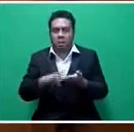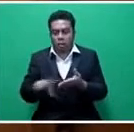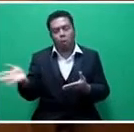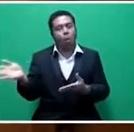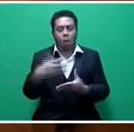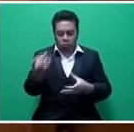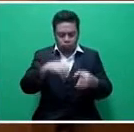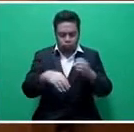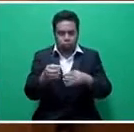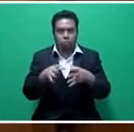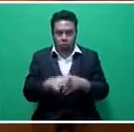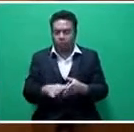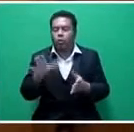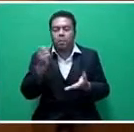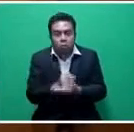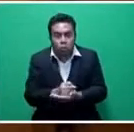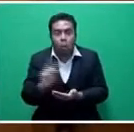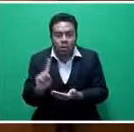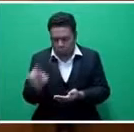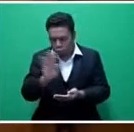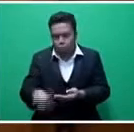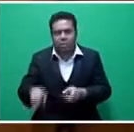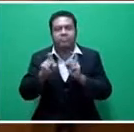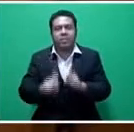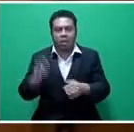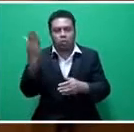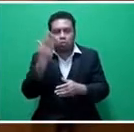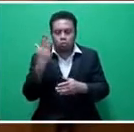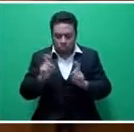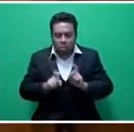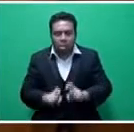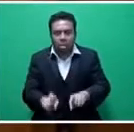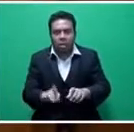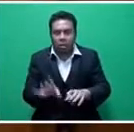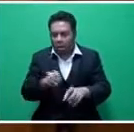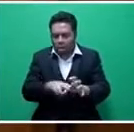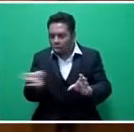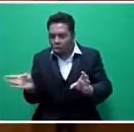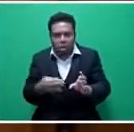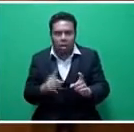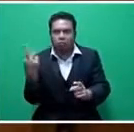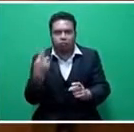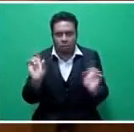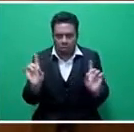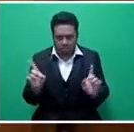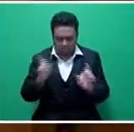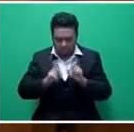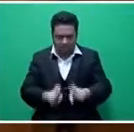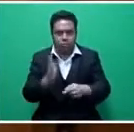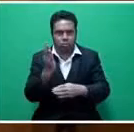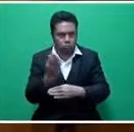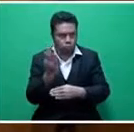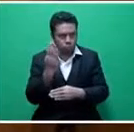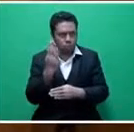to ensuring that our children remain in schools. Apart from that, Mr. Speaker, we have per capita grant for our vocational students.